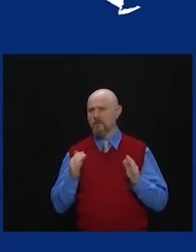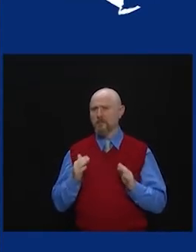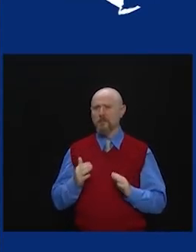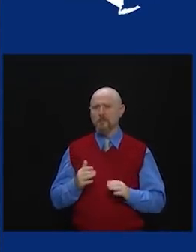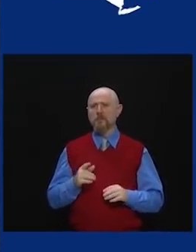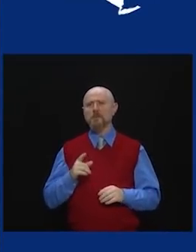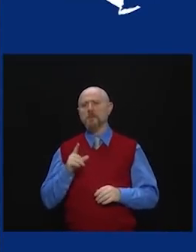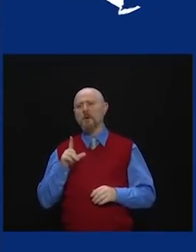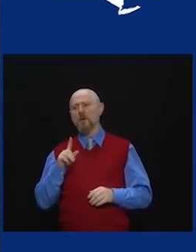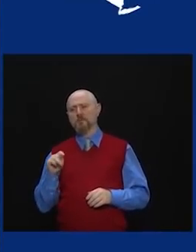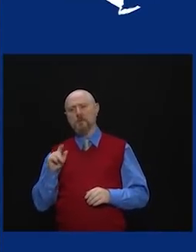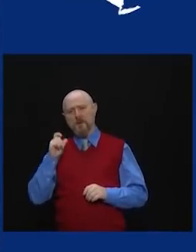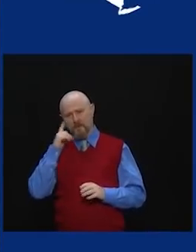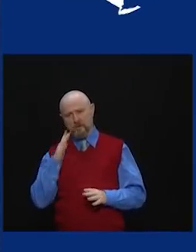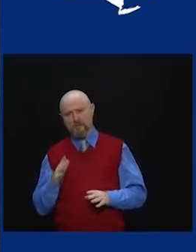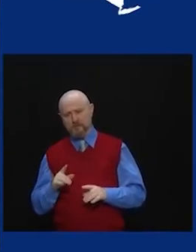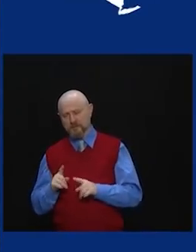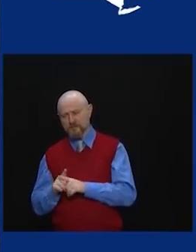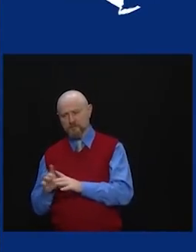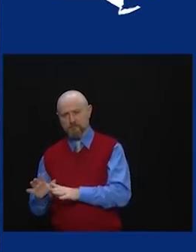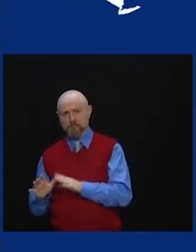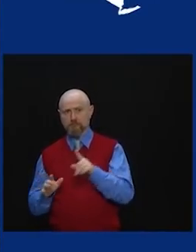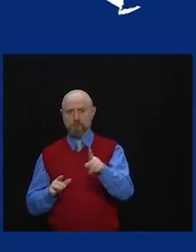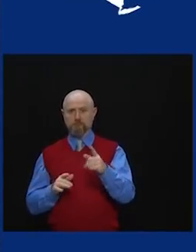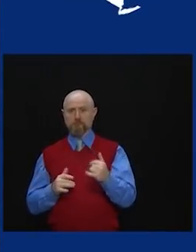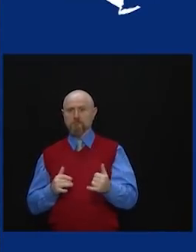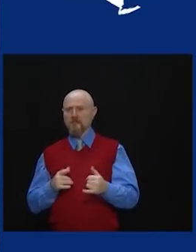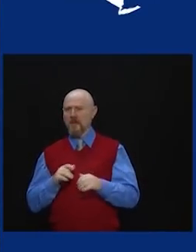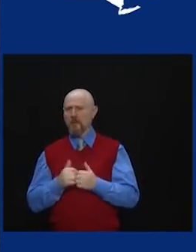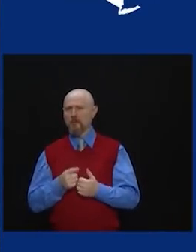How are you keeping up your stamina to meet the